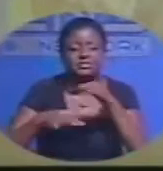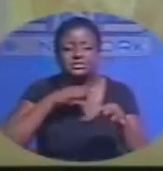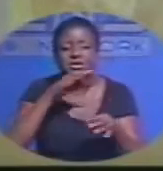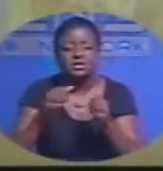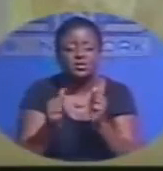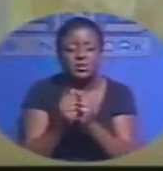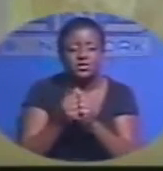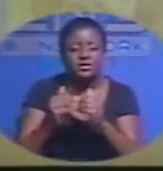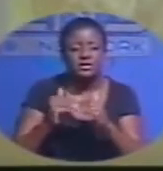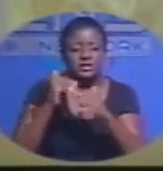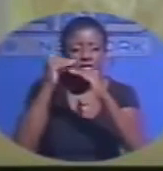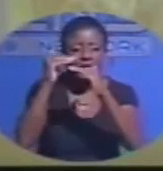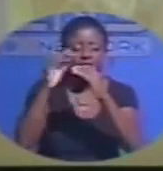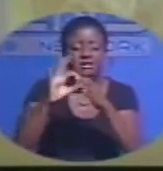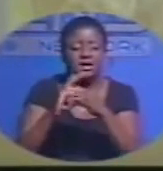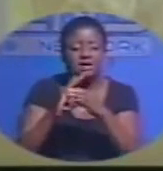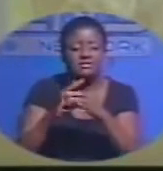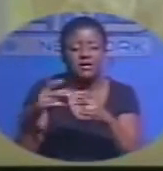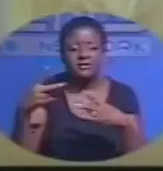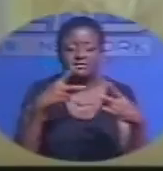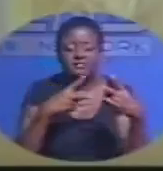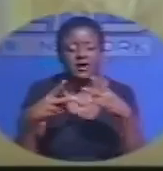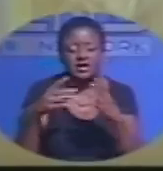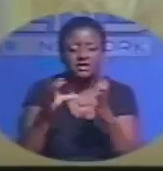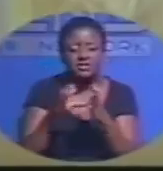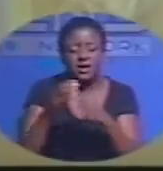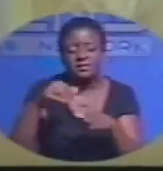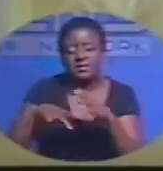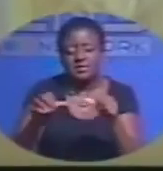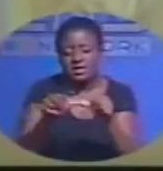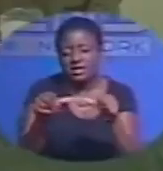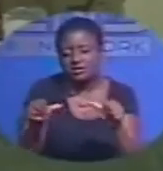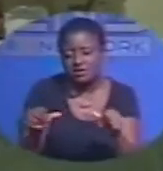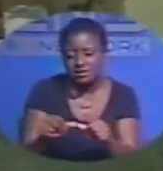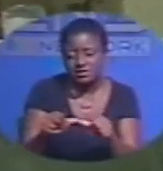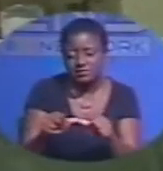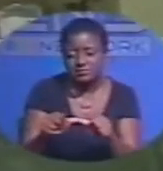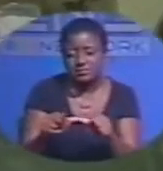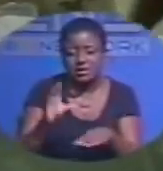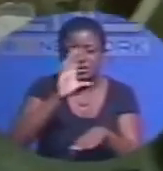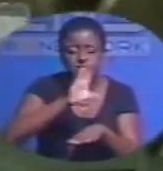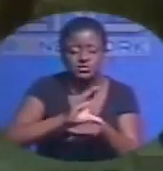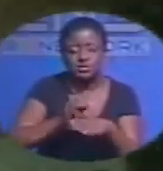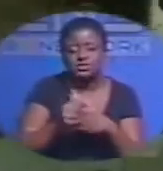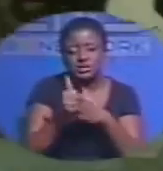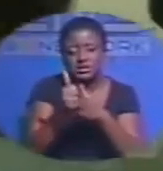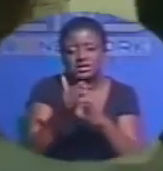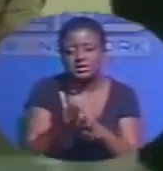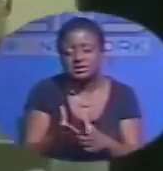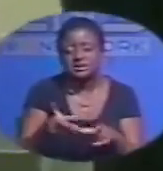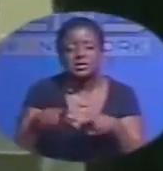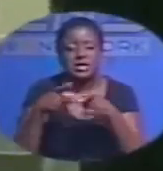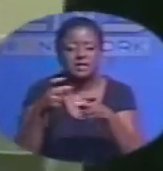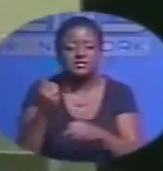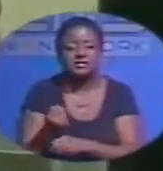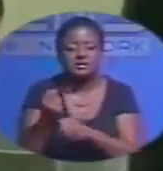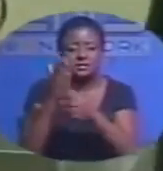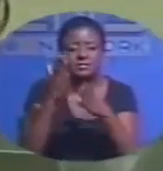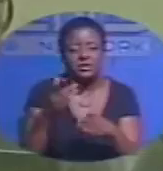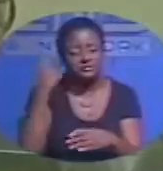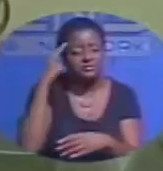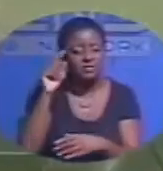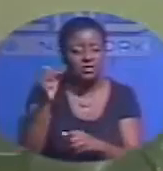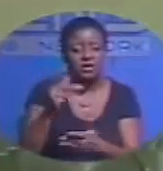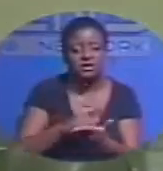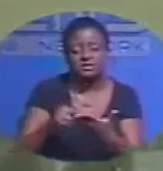he reached out to every religious leader in the community for help. As a result, church leaders threw their support behind the initiative. Meantime,